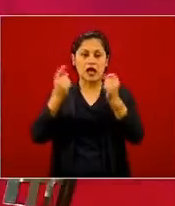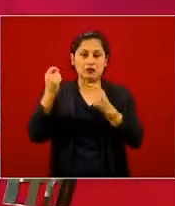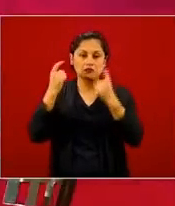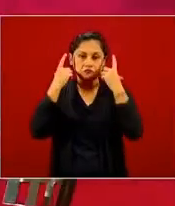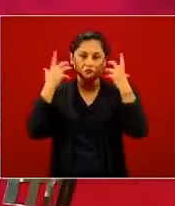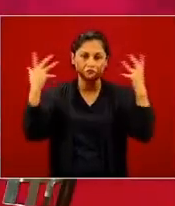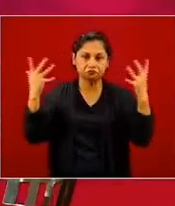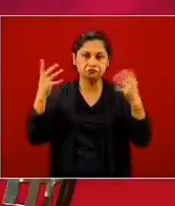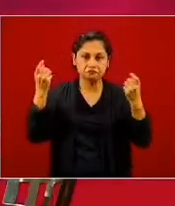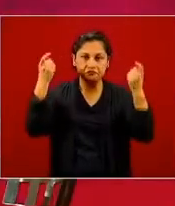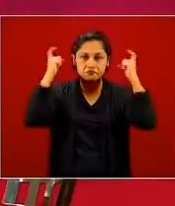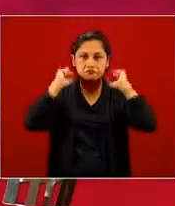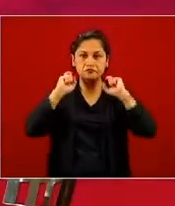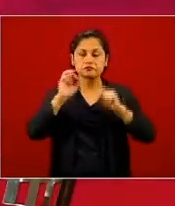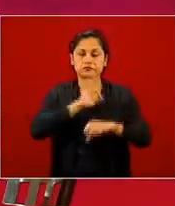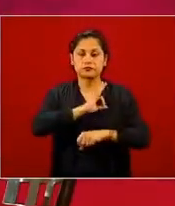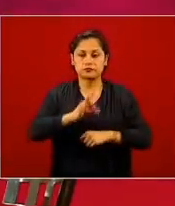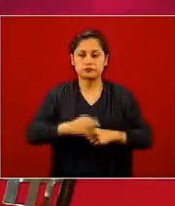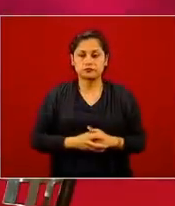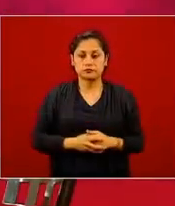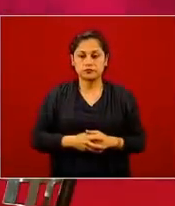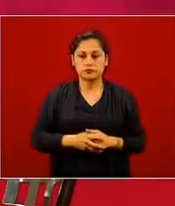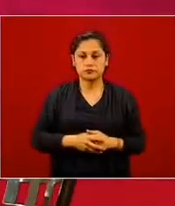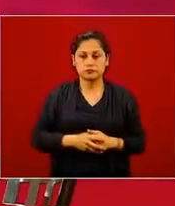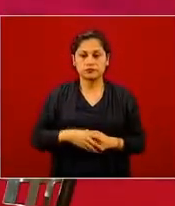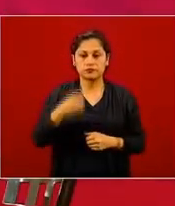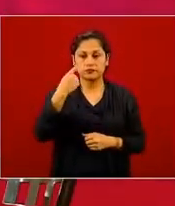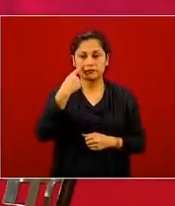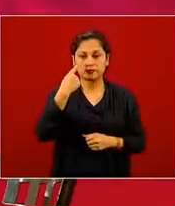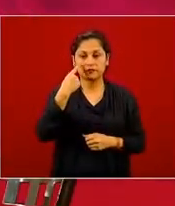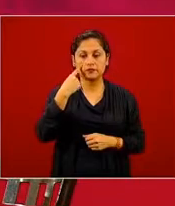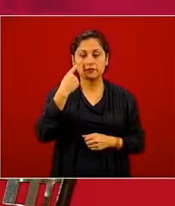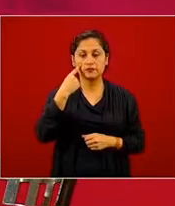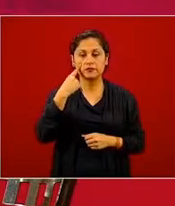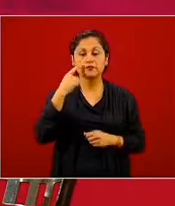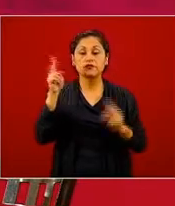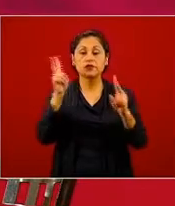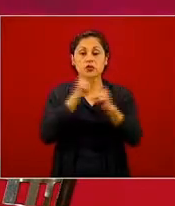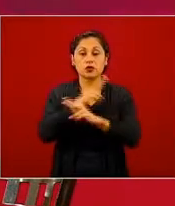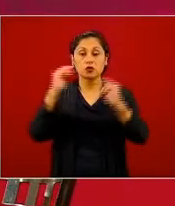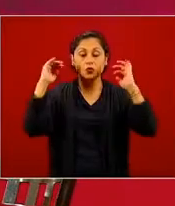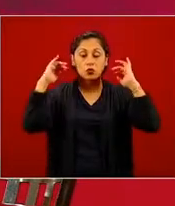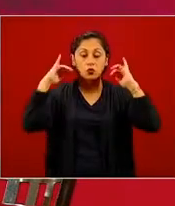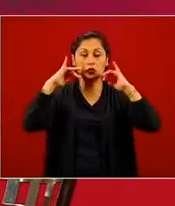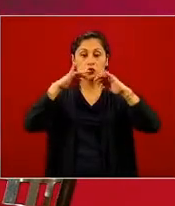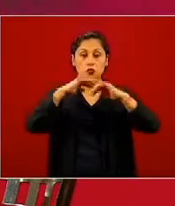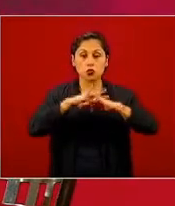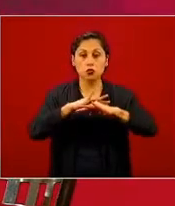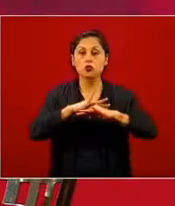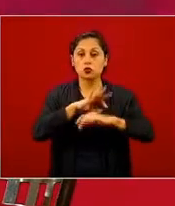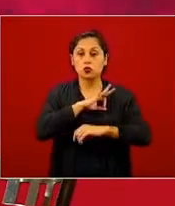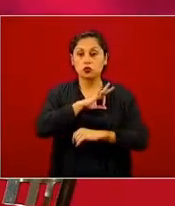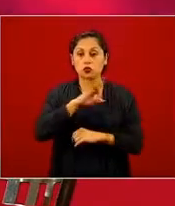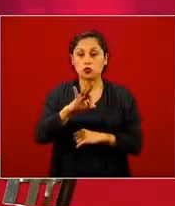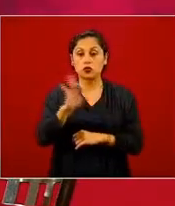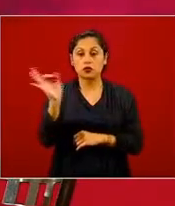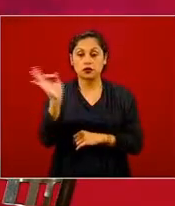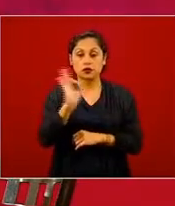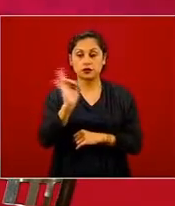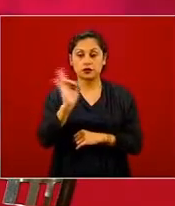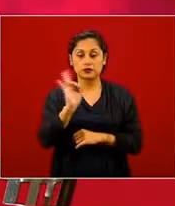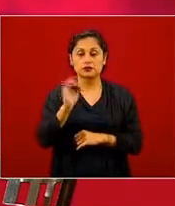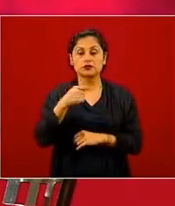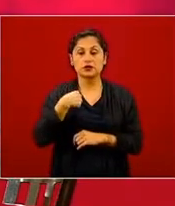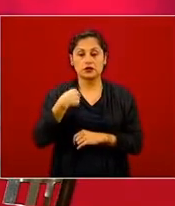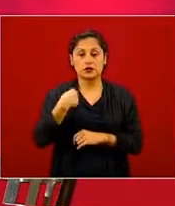You put it on, you fit it on the ears, and you keep it like this. It is important to say that